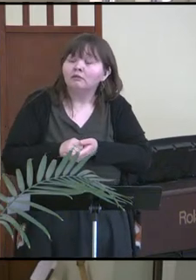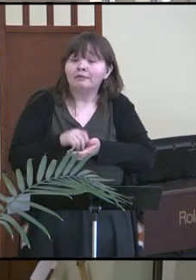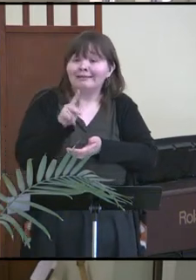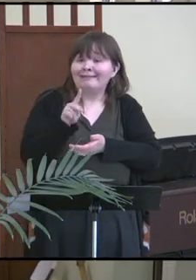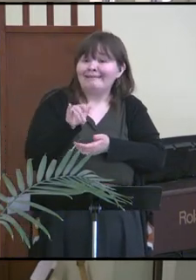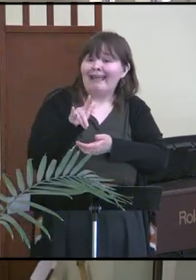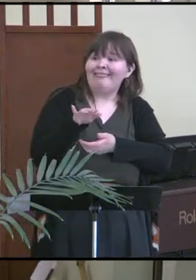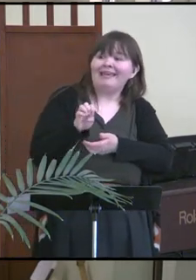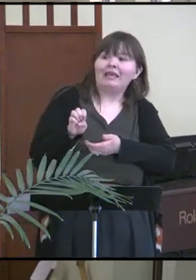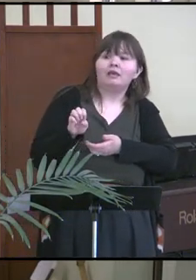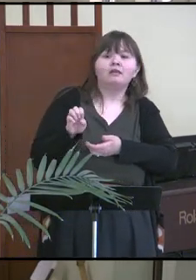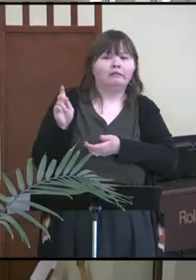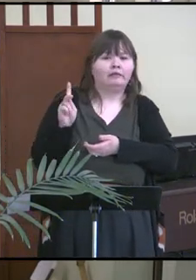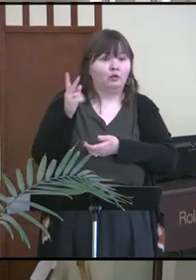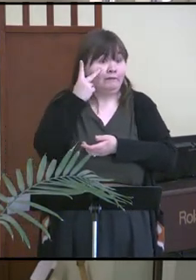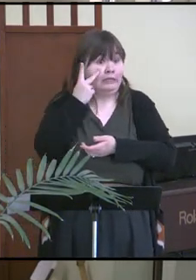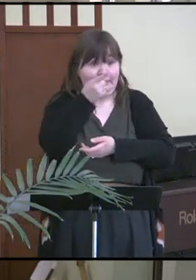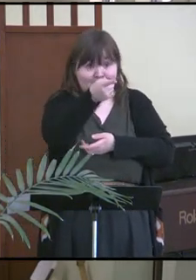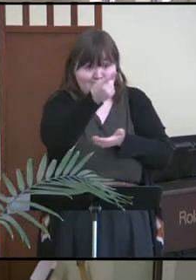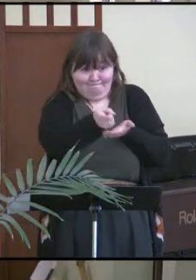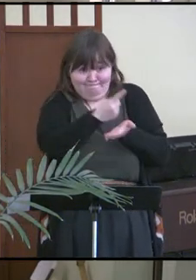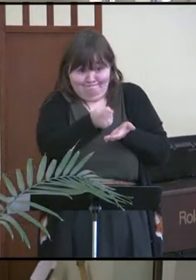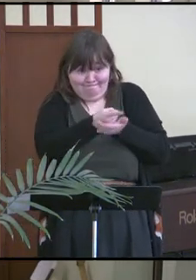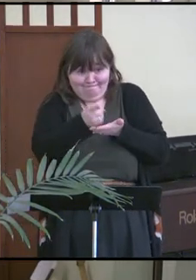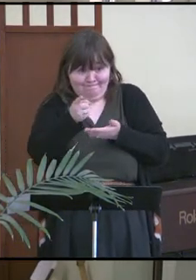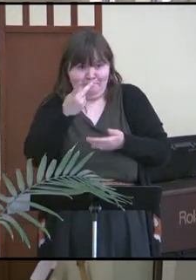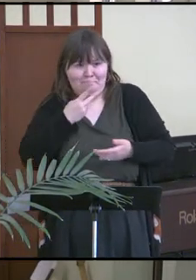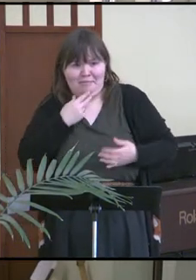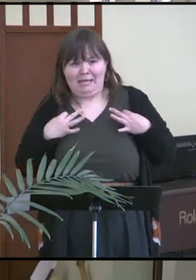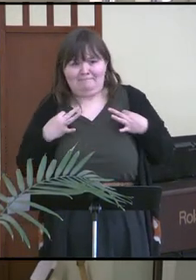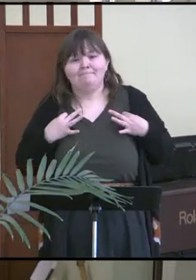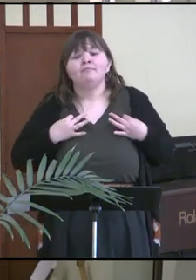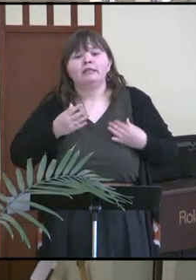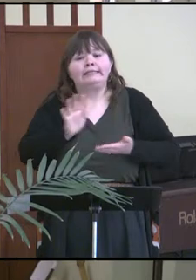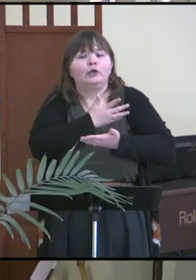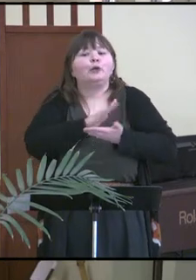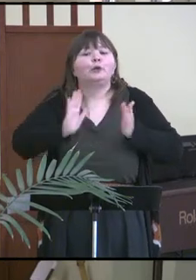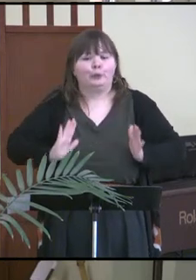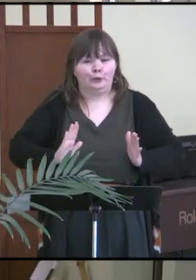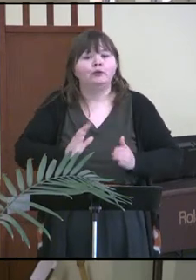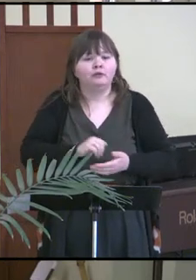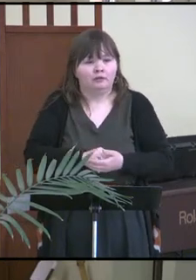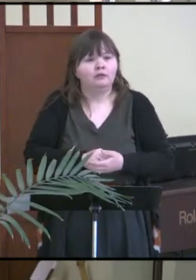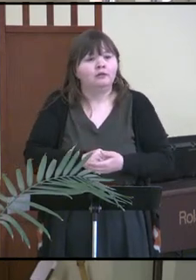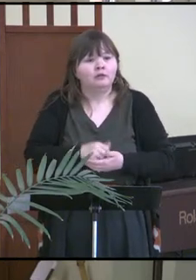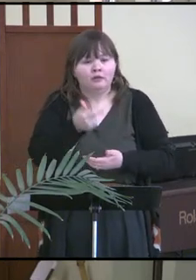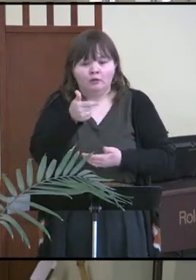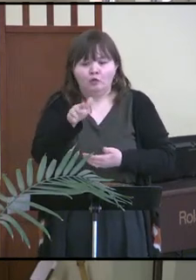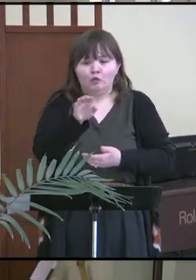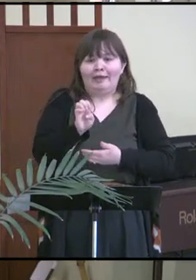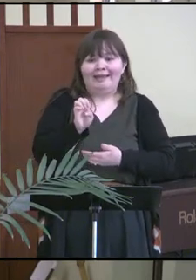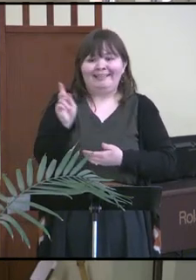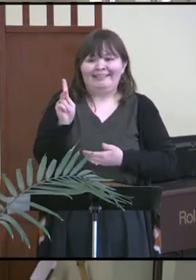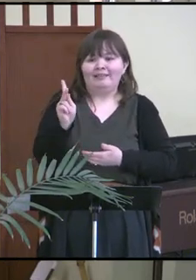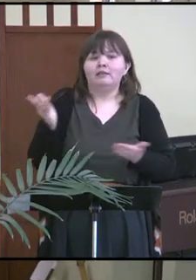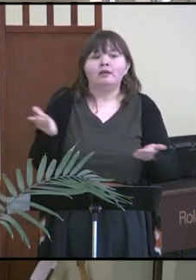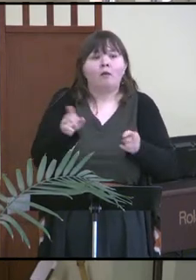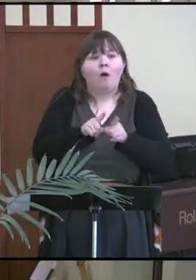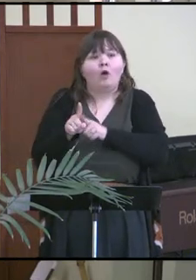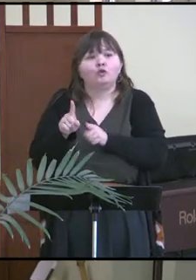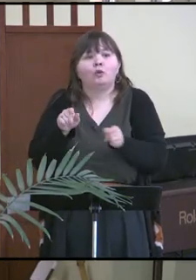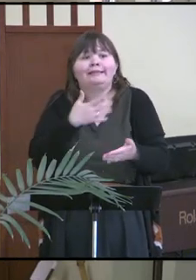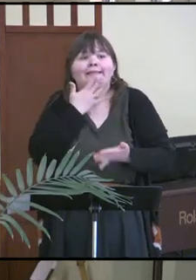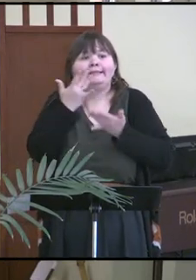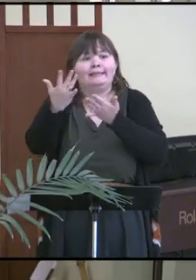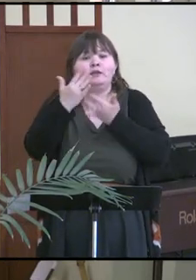Kaylee Keating, who you see many weeks here, our soprano. And Grace Kirsch is here today, also on soprano.